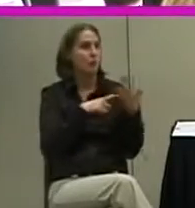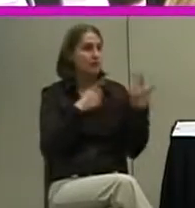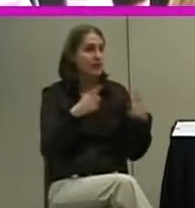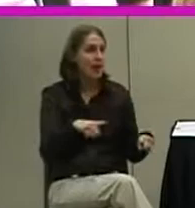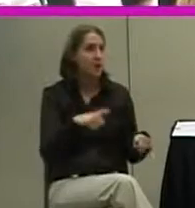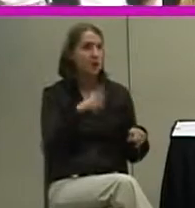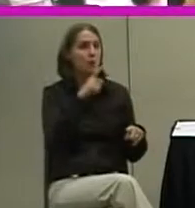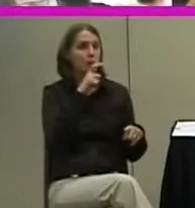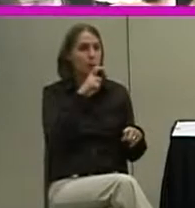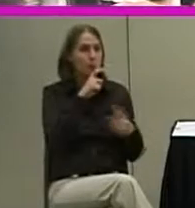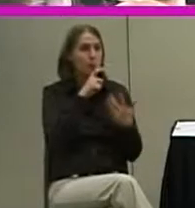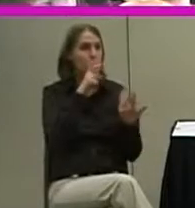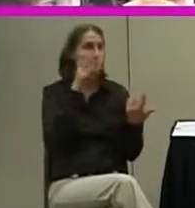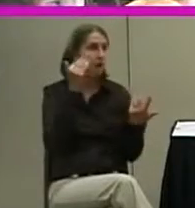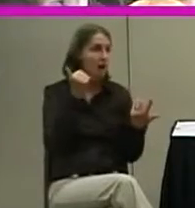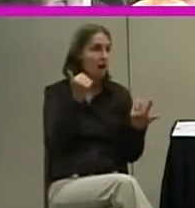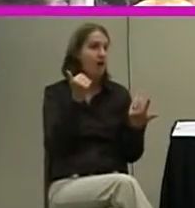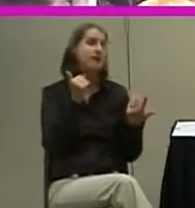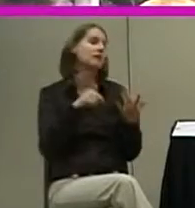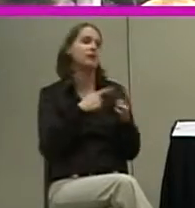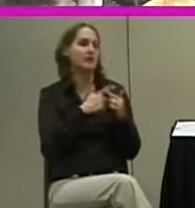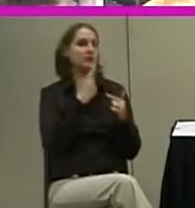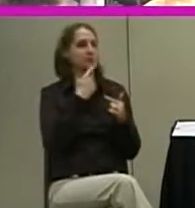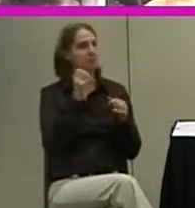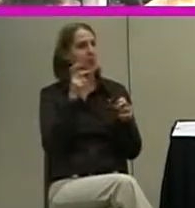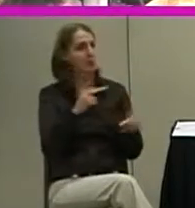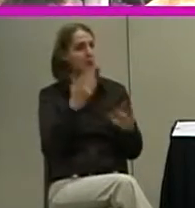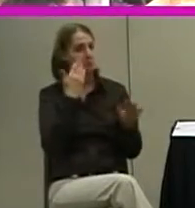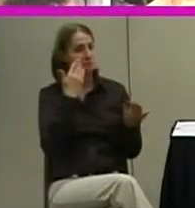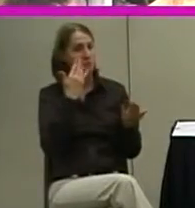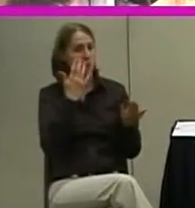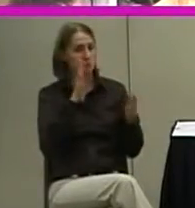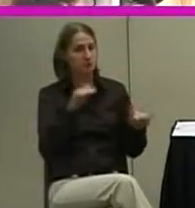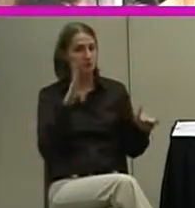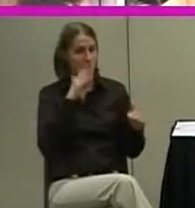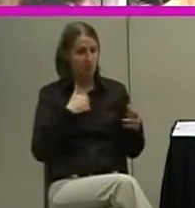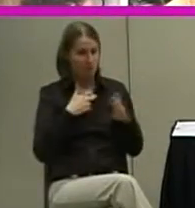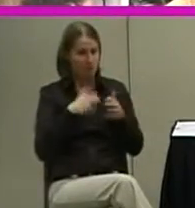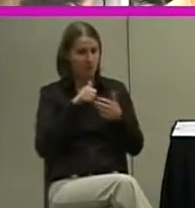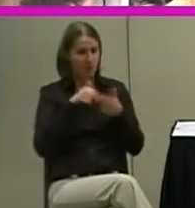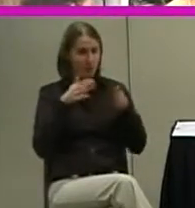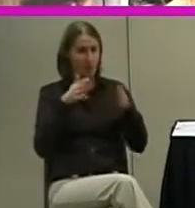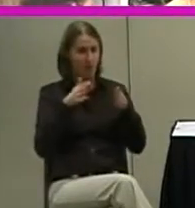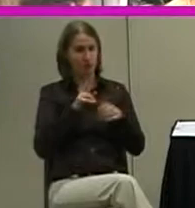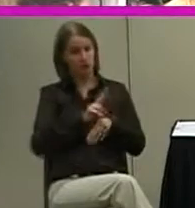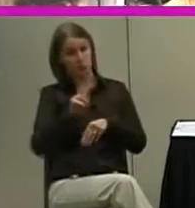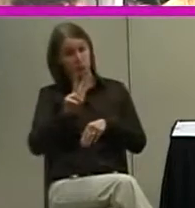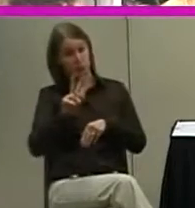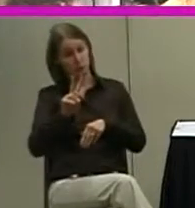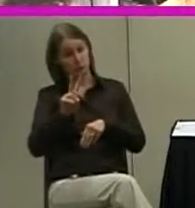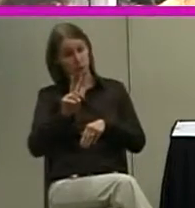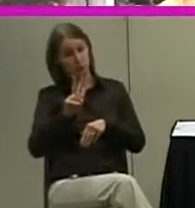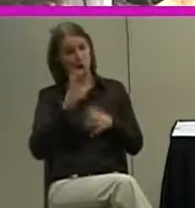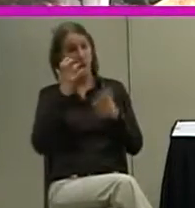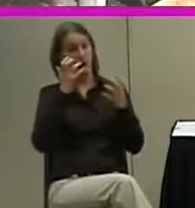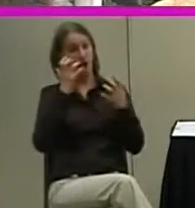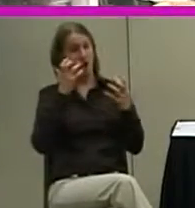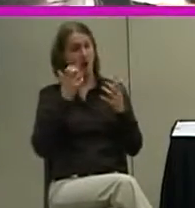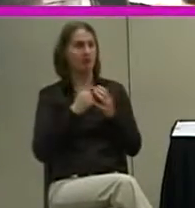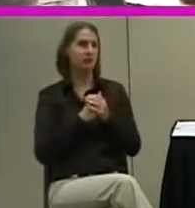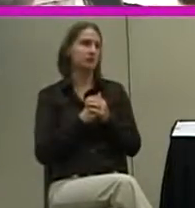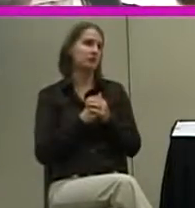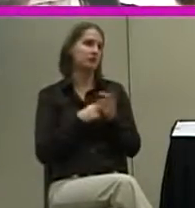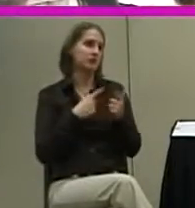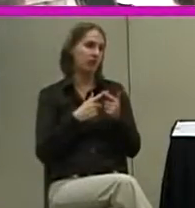Who's doing it? Why? And then we say, okay, if we know kids are going to have problems in the hallway at 2 p.m. yelling and screaming,